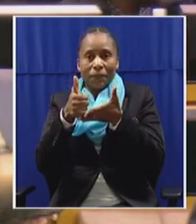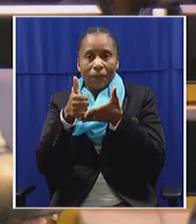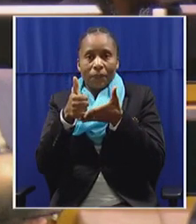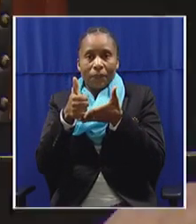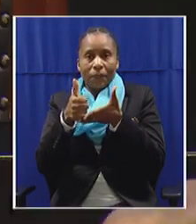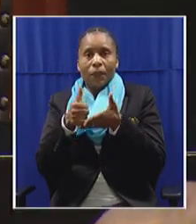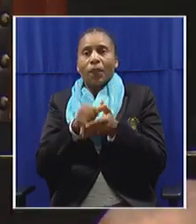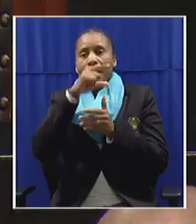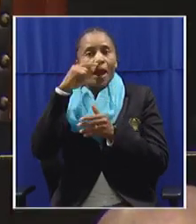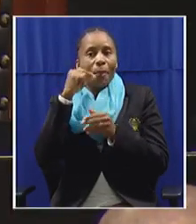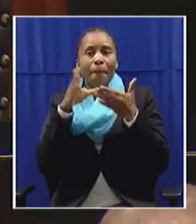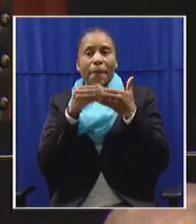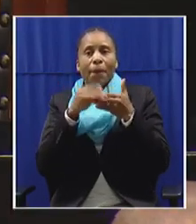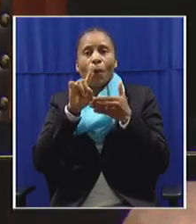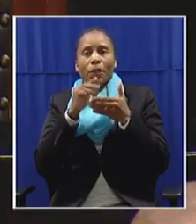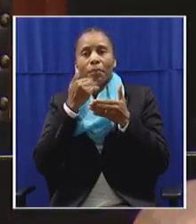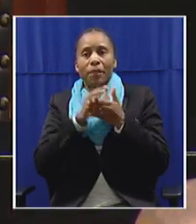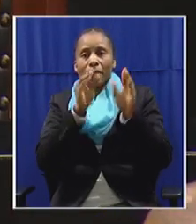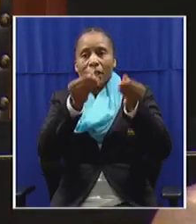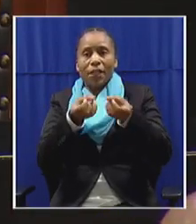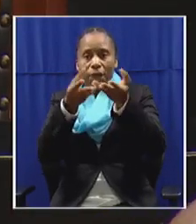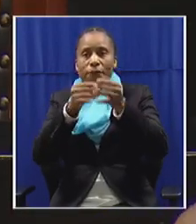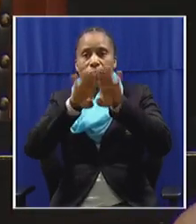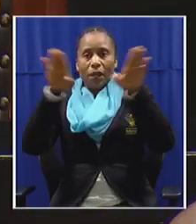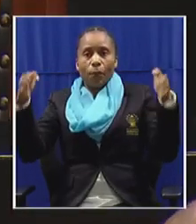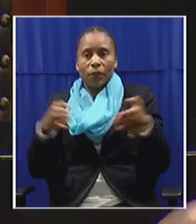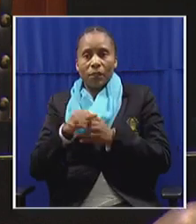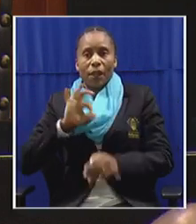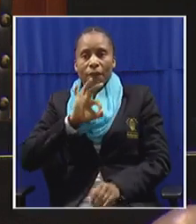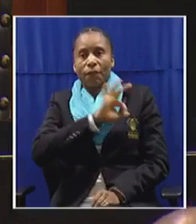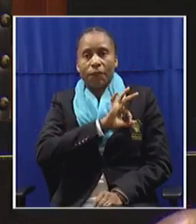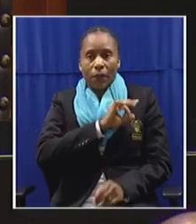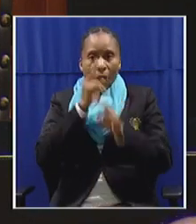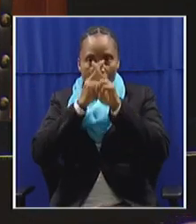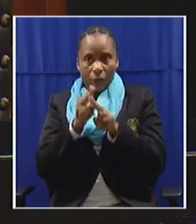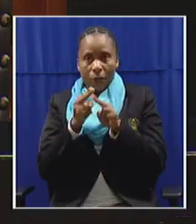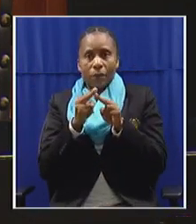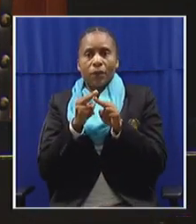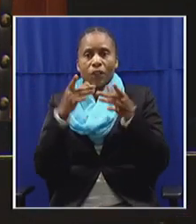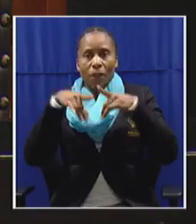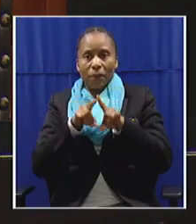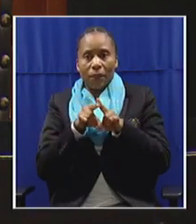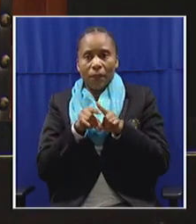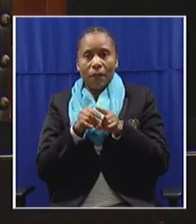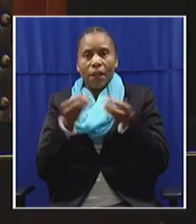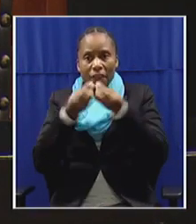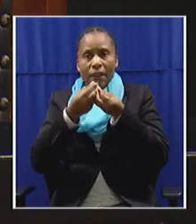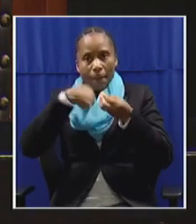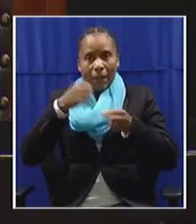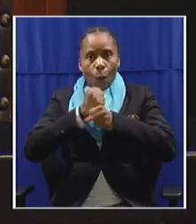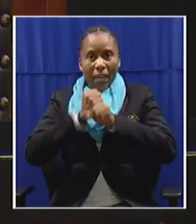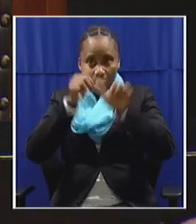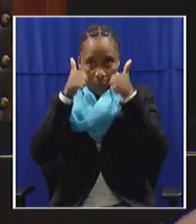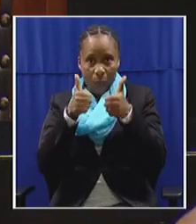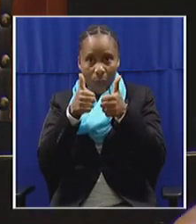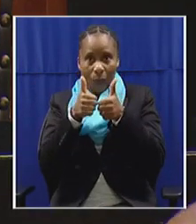of the member here to the table staff so that it's recorded? Honorable Chairperson, can I make a correction? My thing is working very fine. It's just a gadget